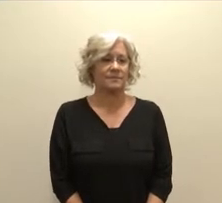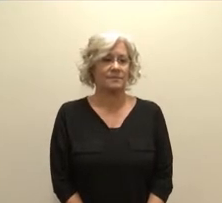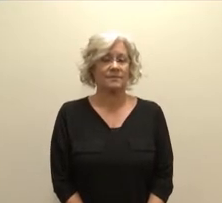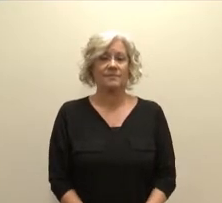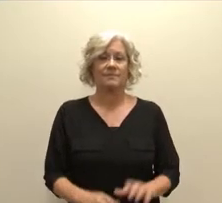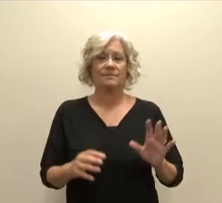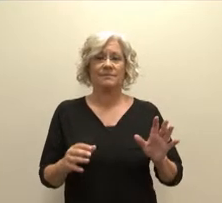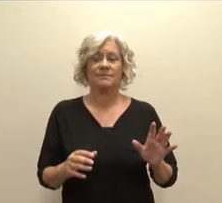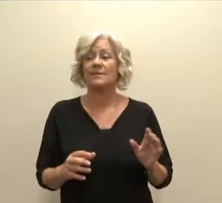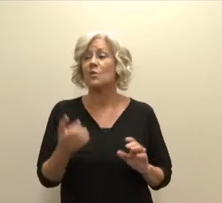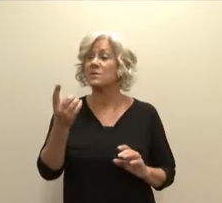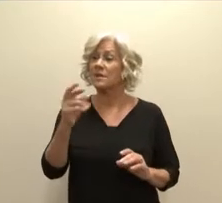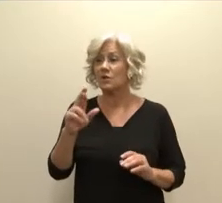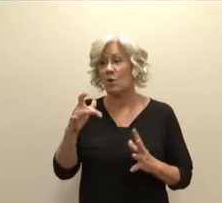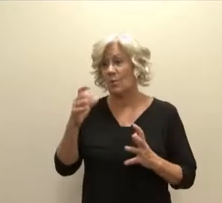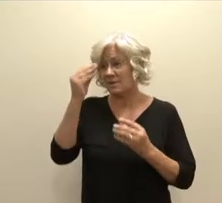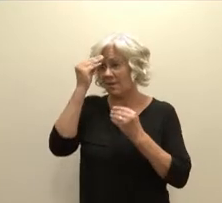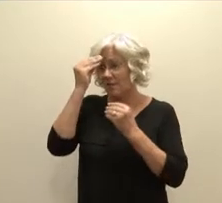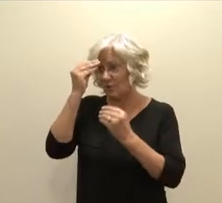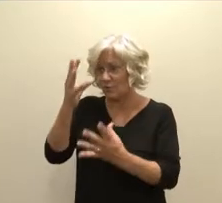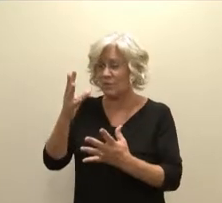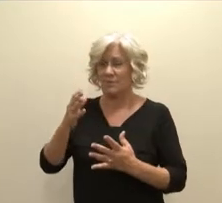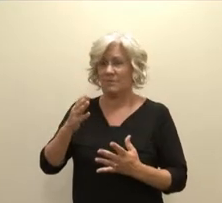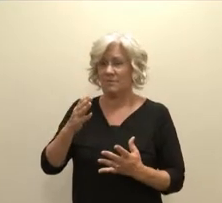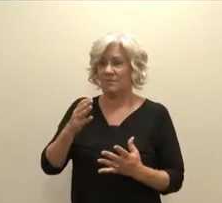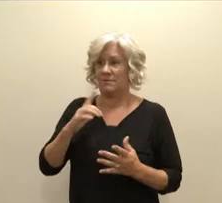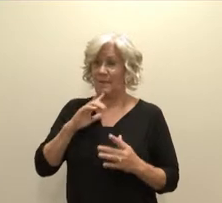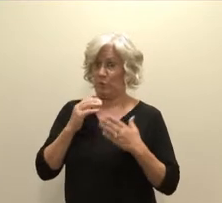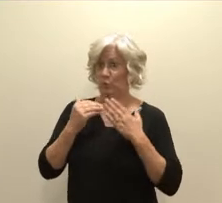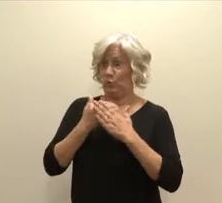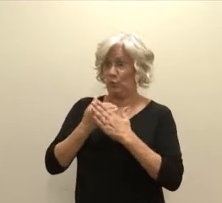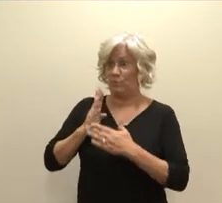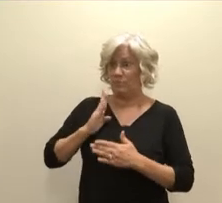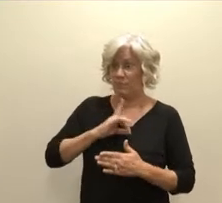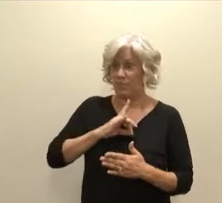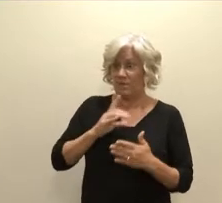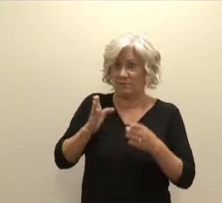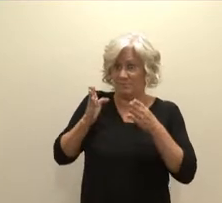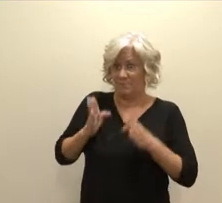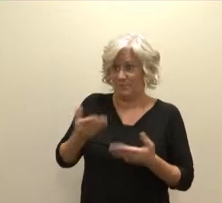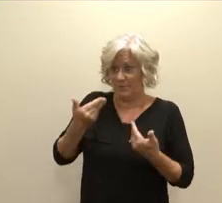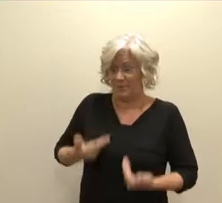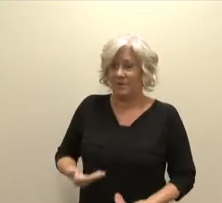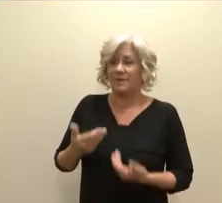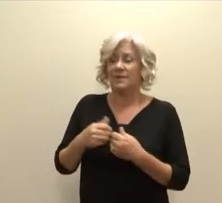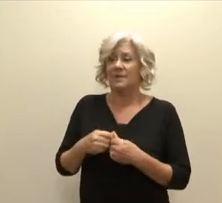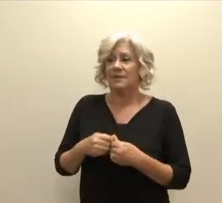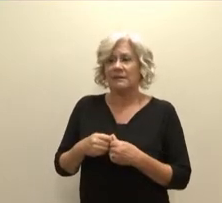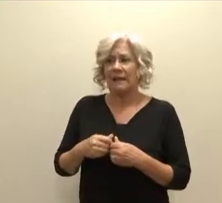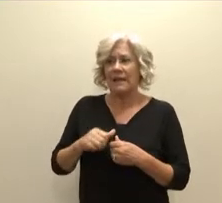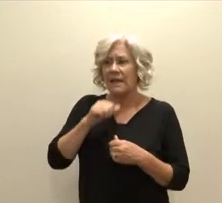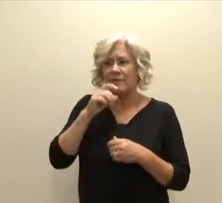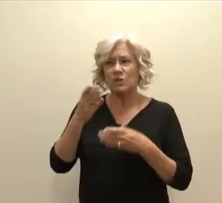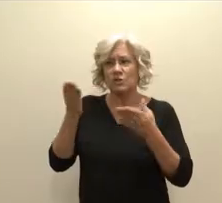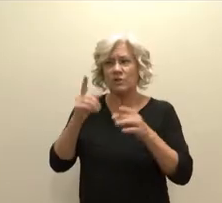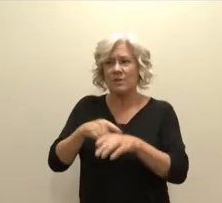Oh, Dr. Rowe, I just want to tell you personally, as a new board member who hasn't been on long, you are the most